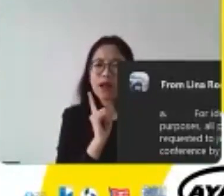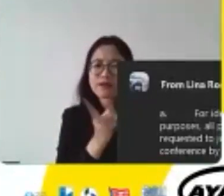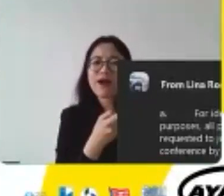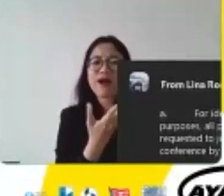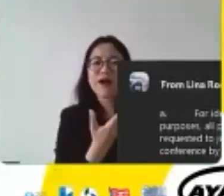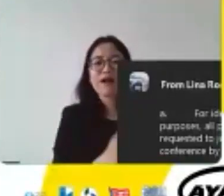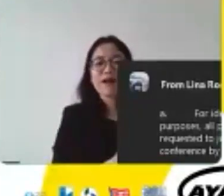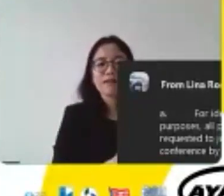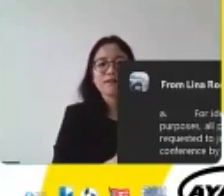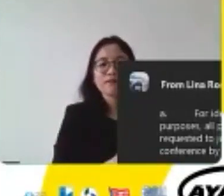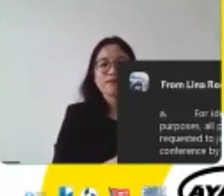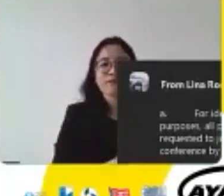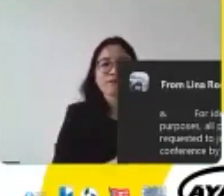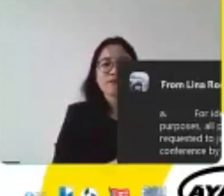12%